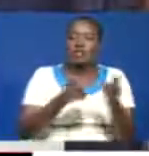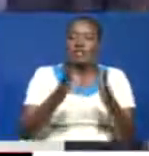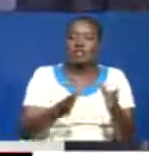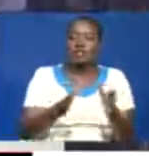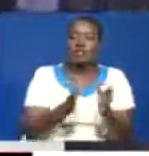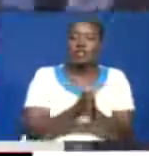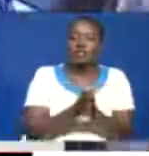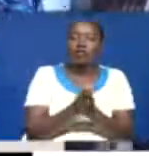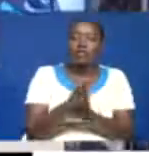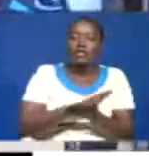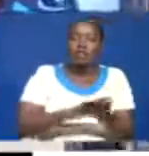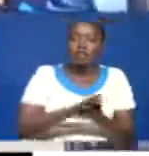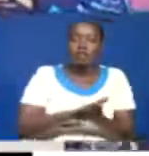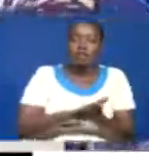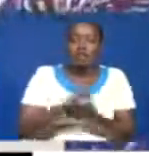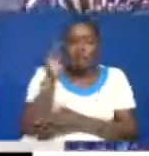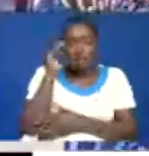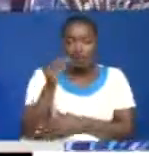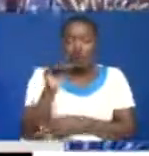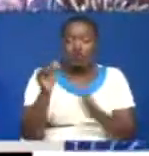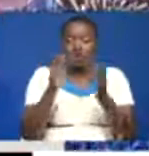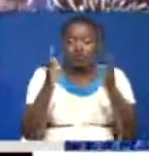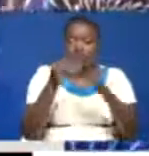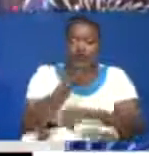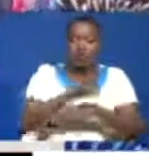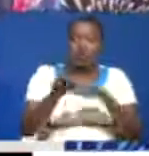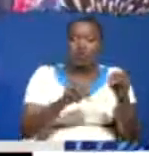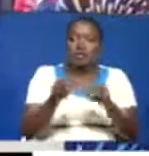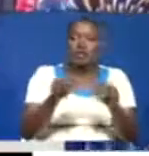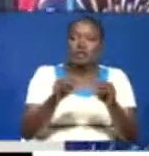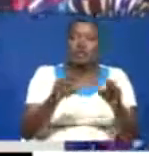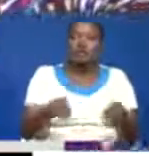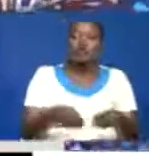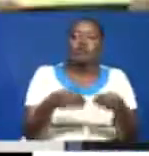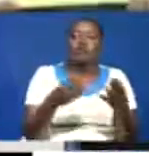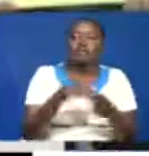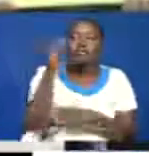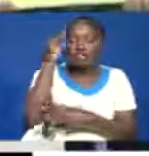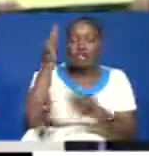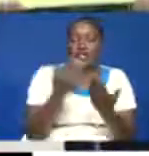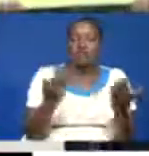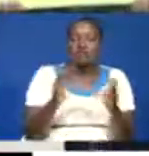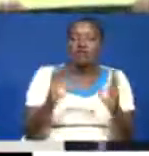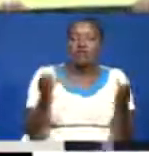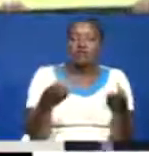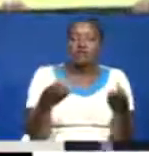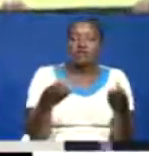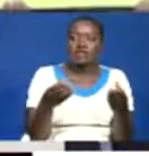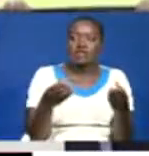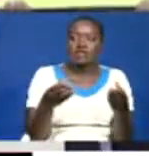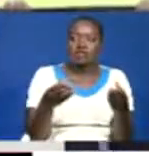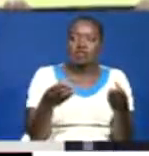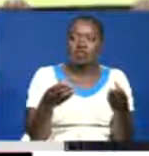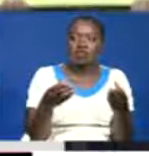DECI Kurere lauded the school management for providing learning facilities to the communities living near the school.